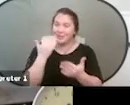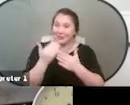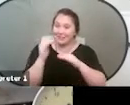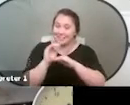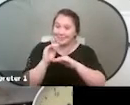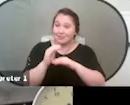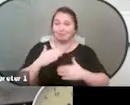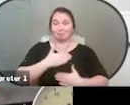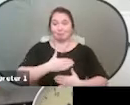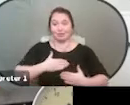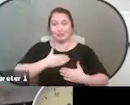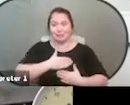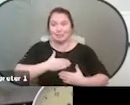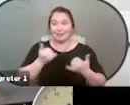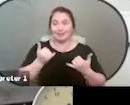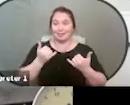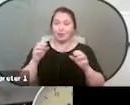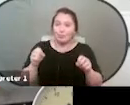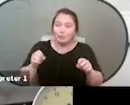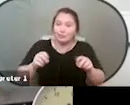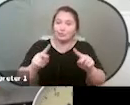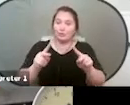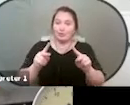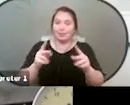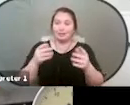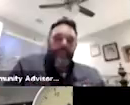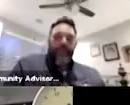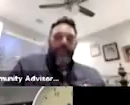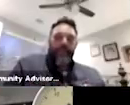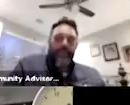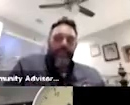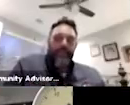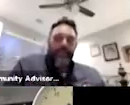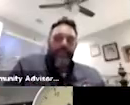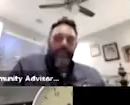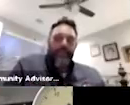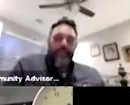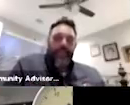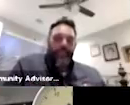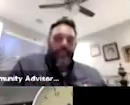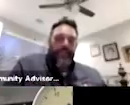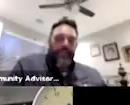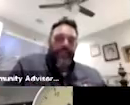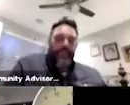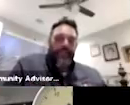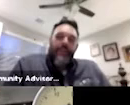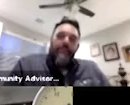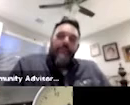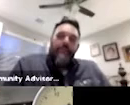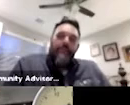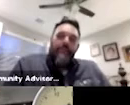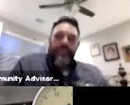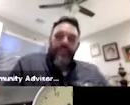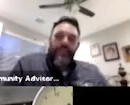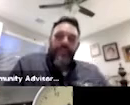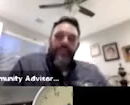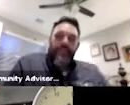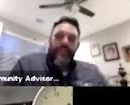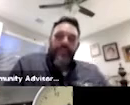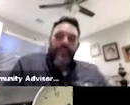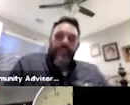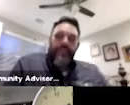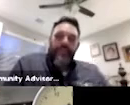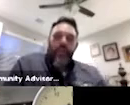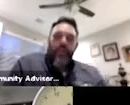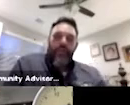appreciate the opportunity to kind of address everything that went on. Kind of want to share with you the state of the buildings and the